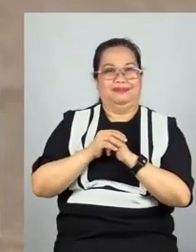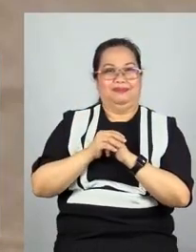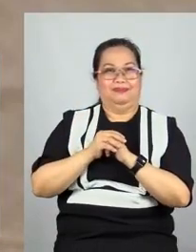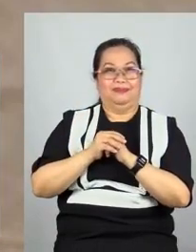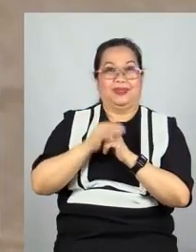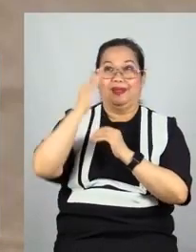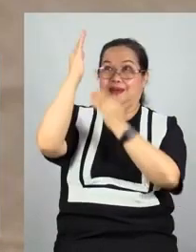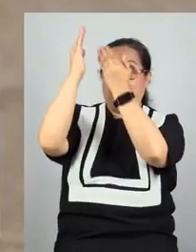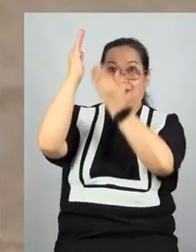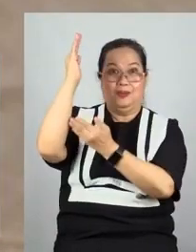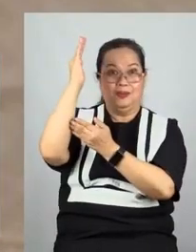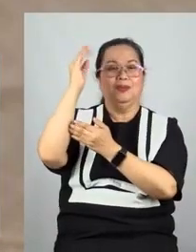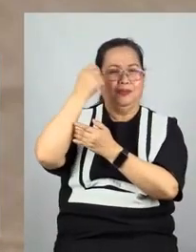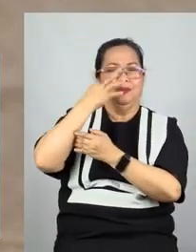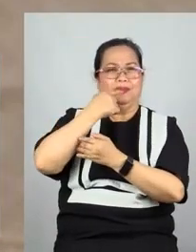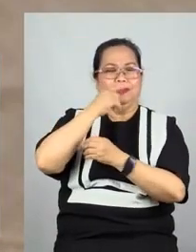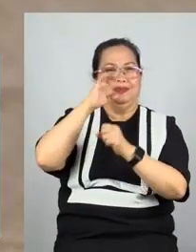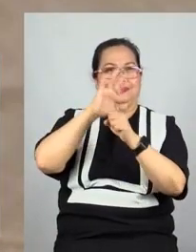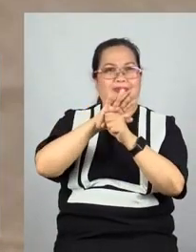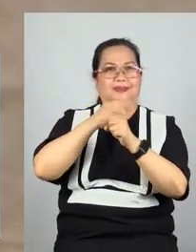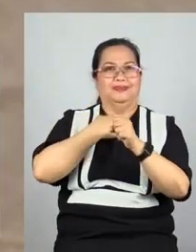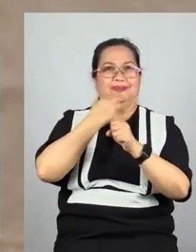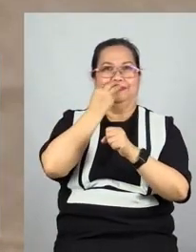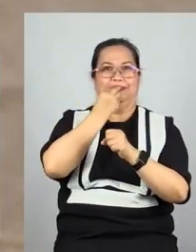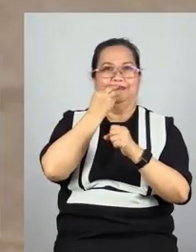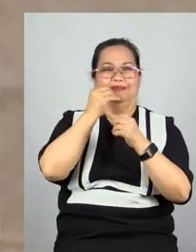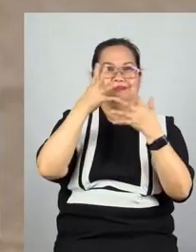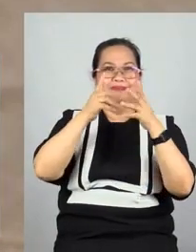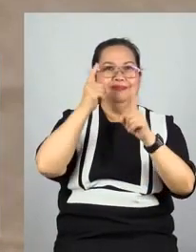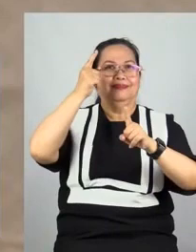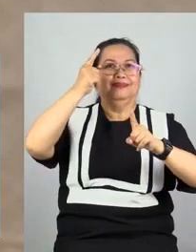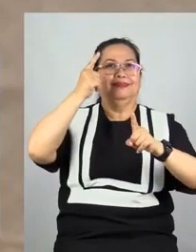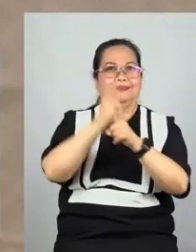By myself I have sworn, from my mouth has gone out in